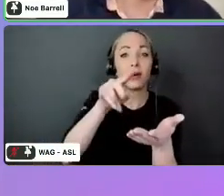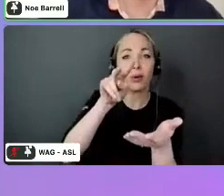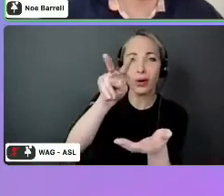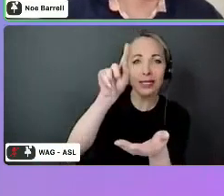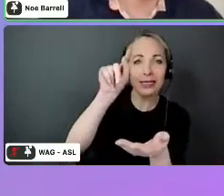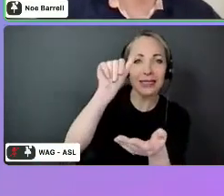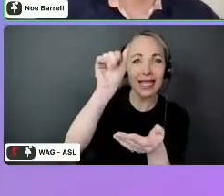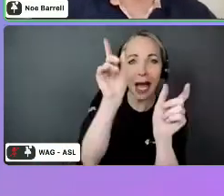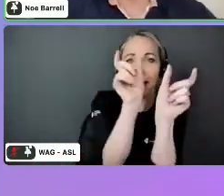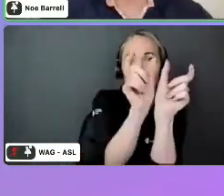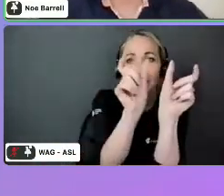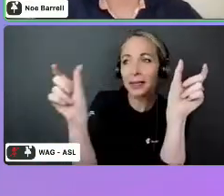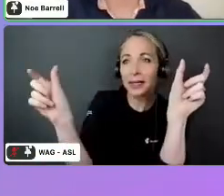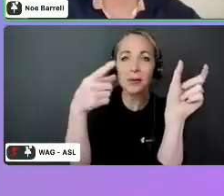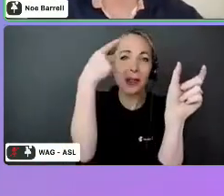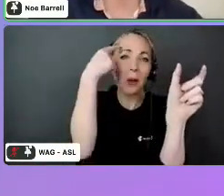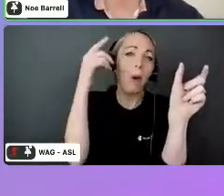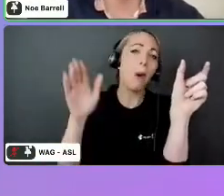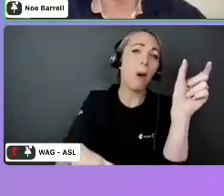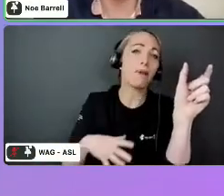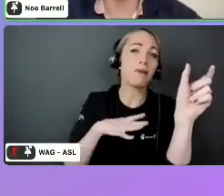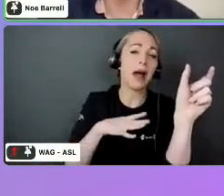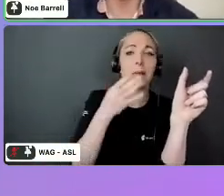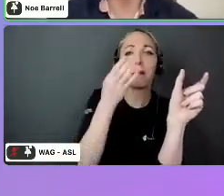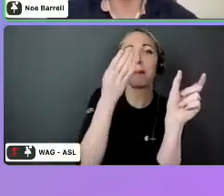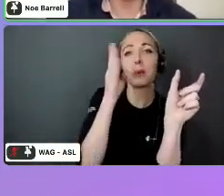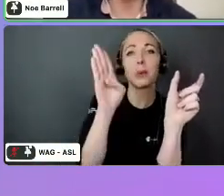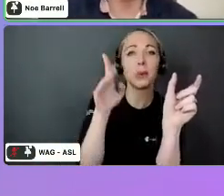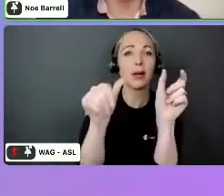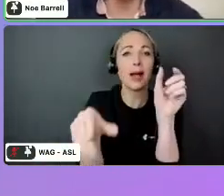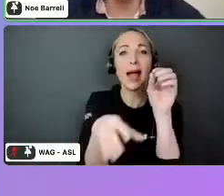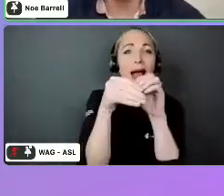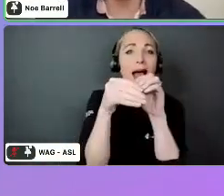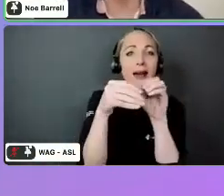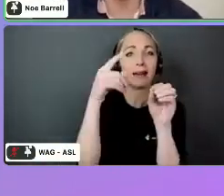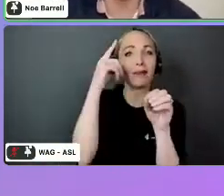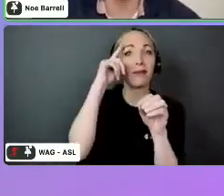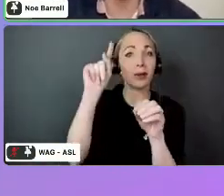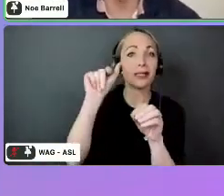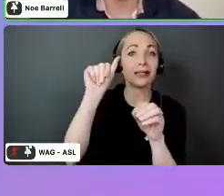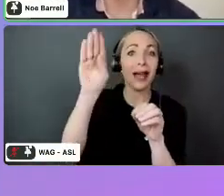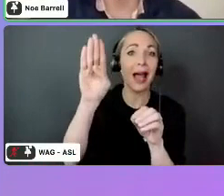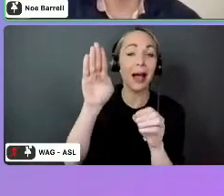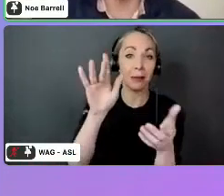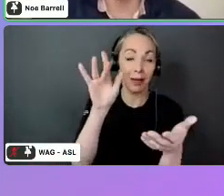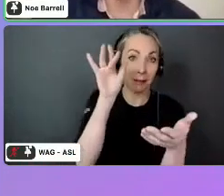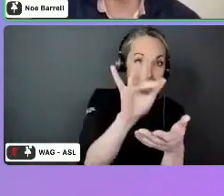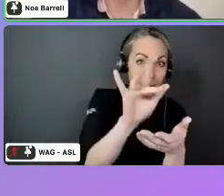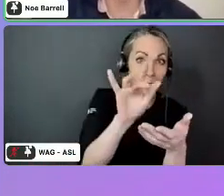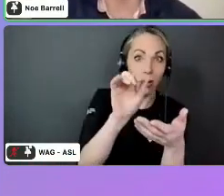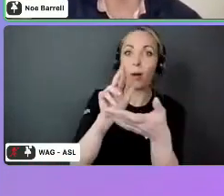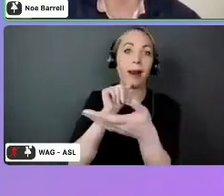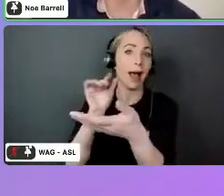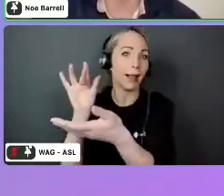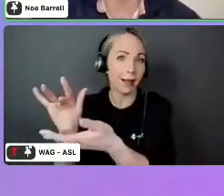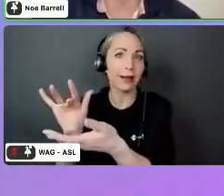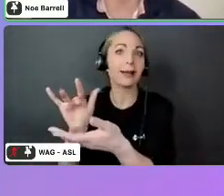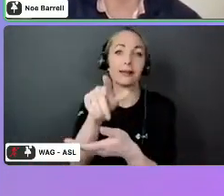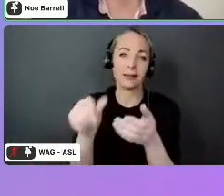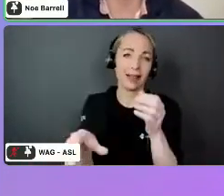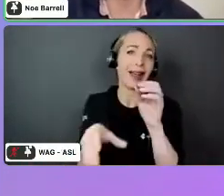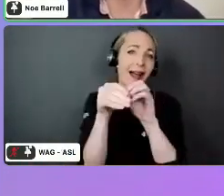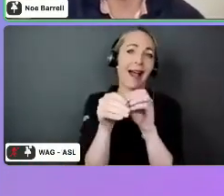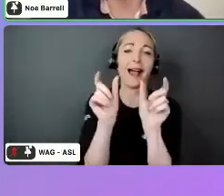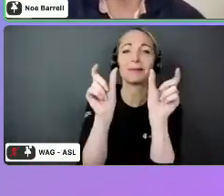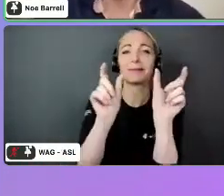oh, blue's a fine color for a selected or an unselected tab, and we'd have no idea which one it was. But because of our advanced artificial intelligence